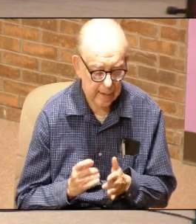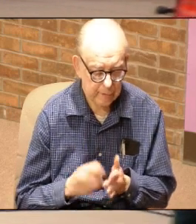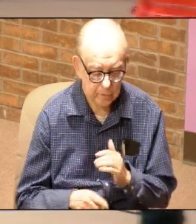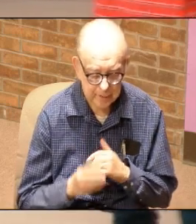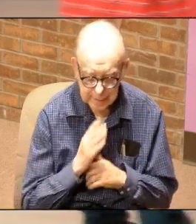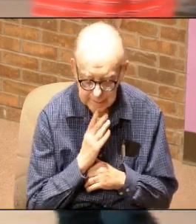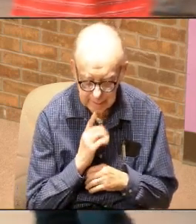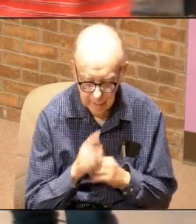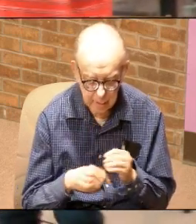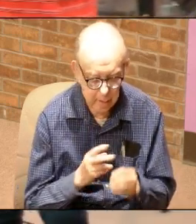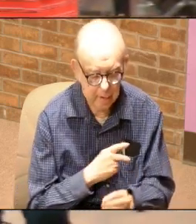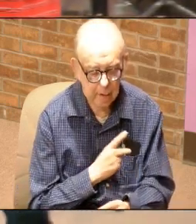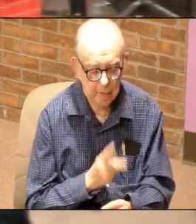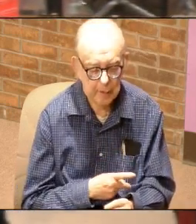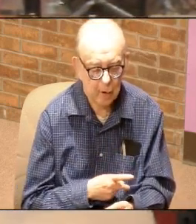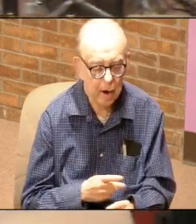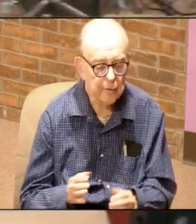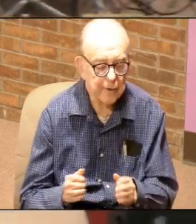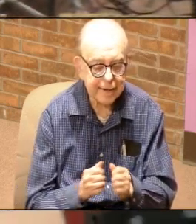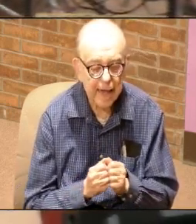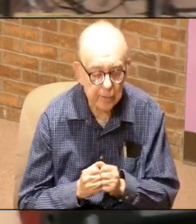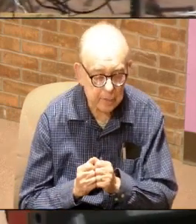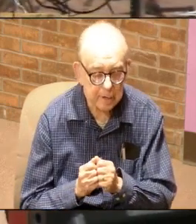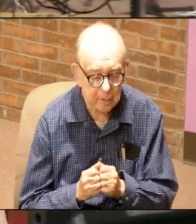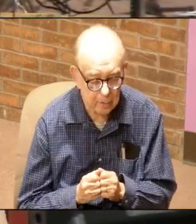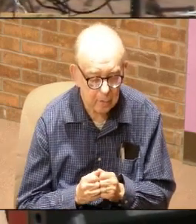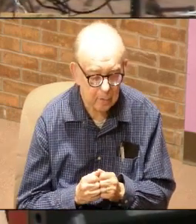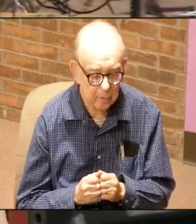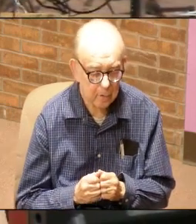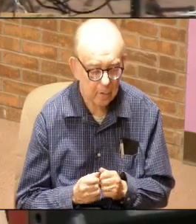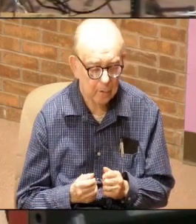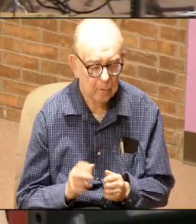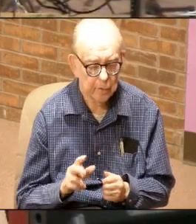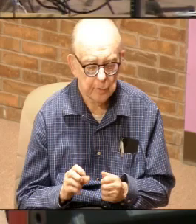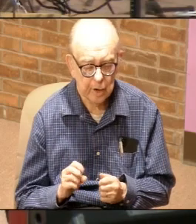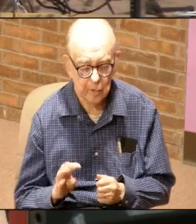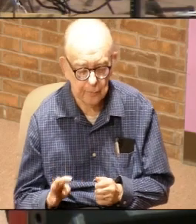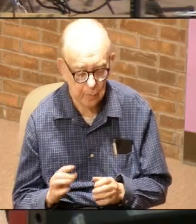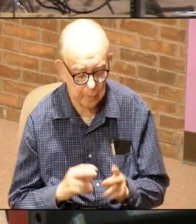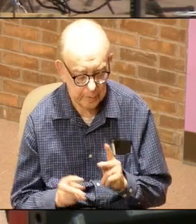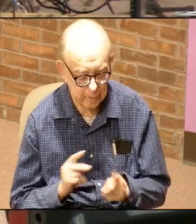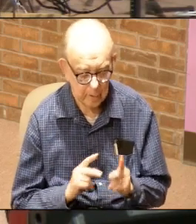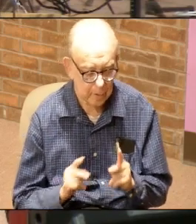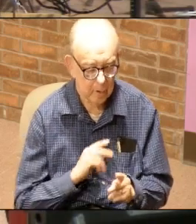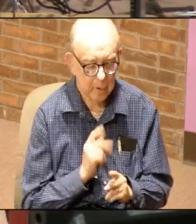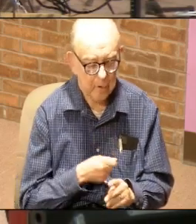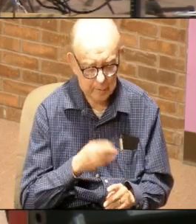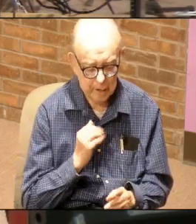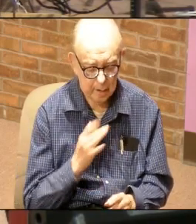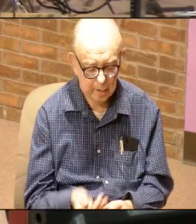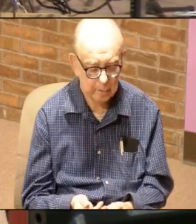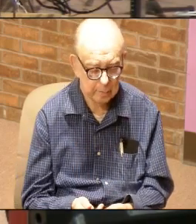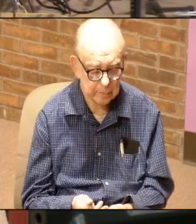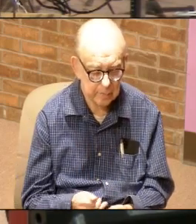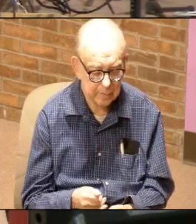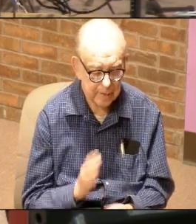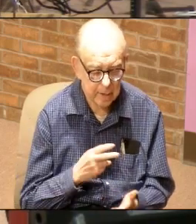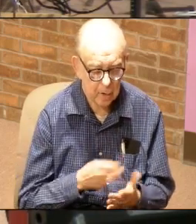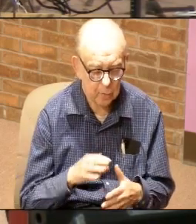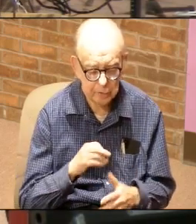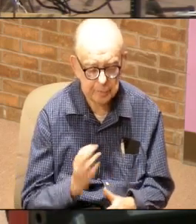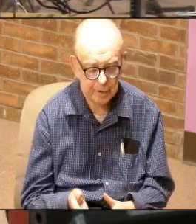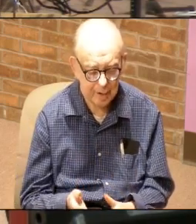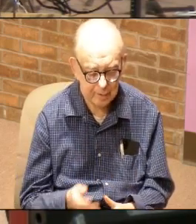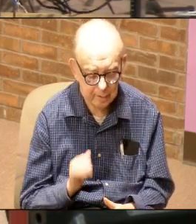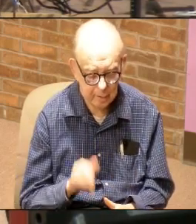about in the power of gathering. When it's three or four people, yes, the power of God is there. Yes, the Holy Spirit is